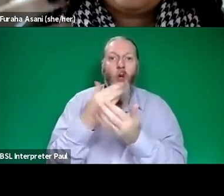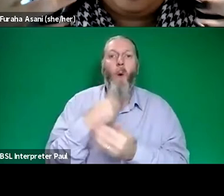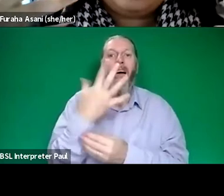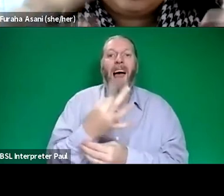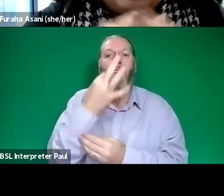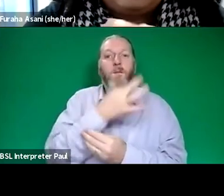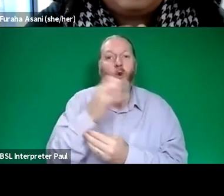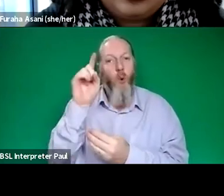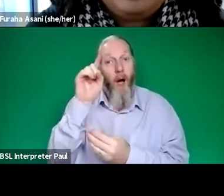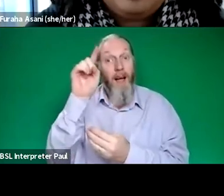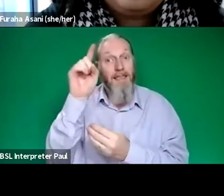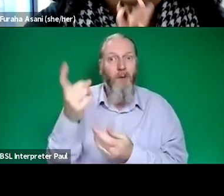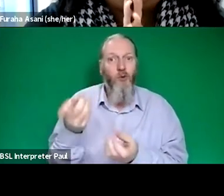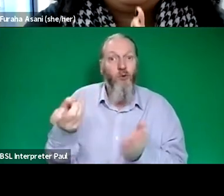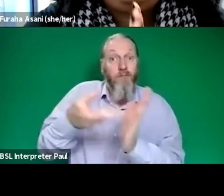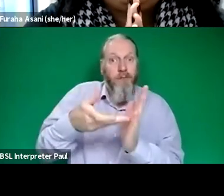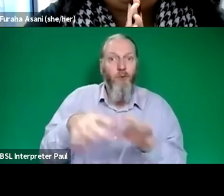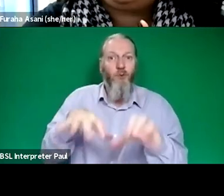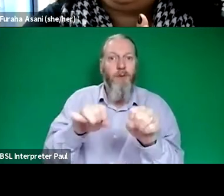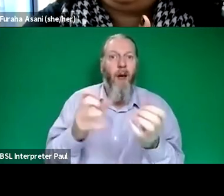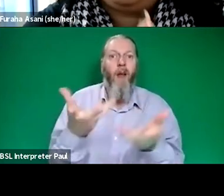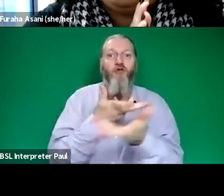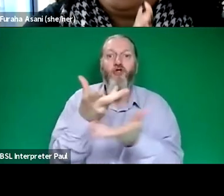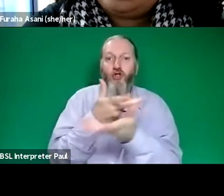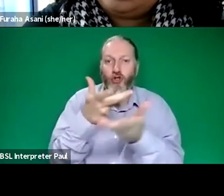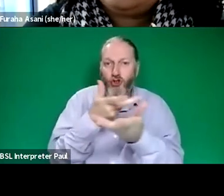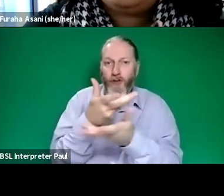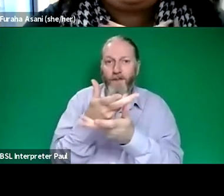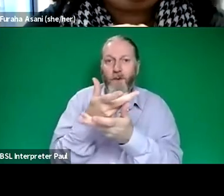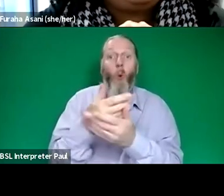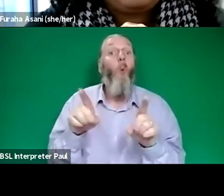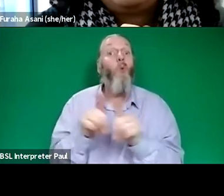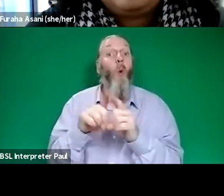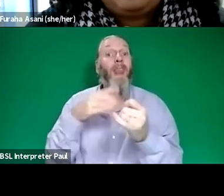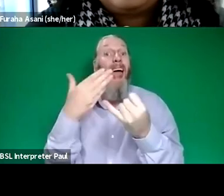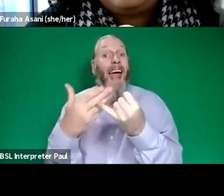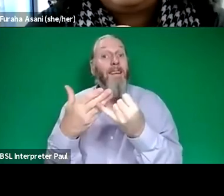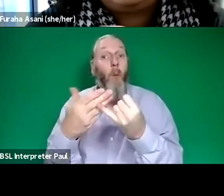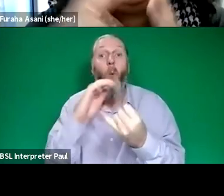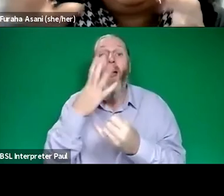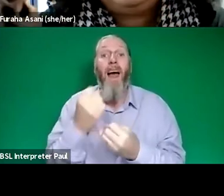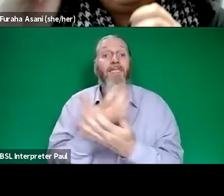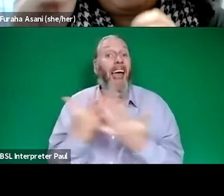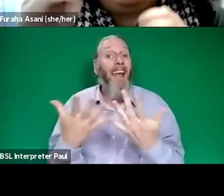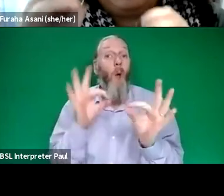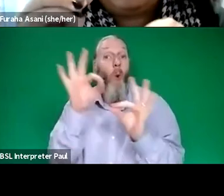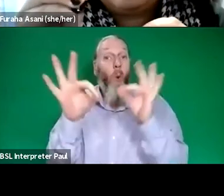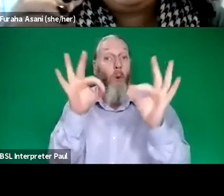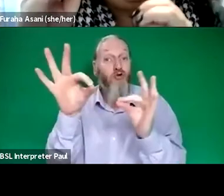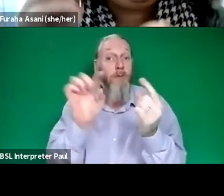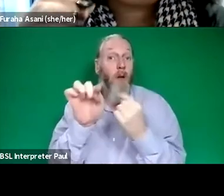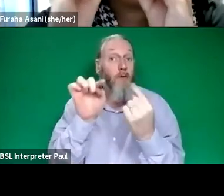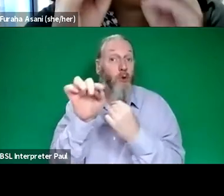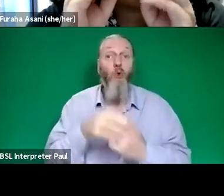to guide our discussion today. There will be a section for Q&A. So if you have any questions, feel free to pop